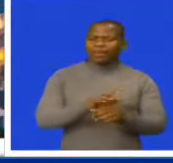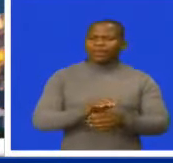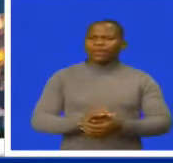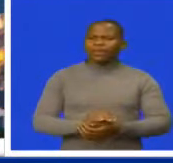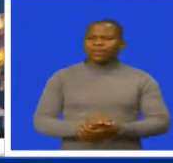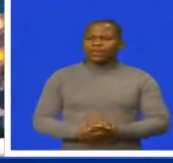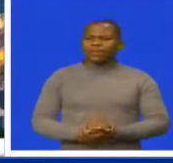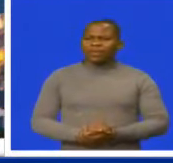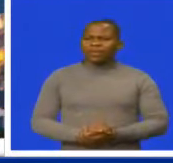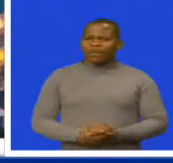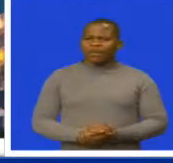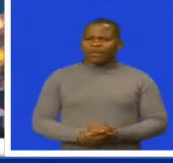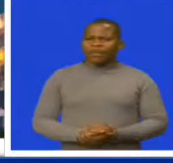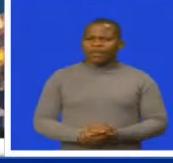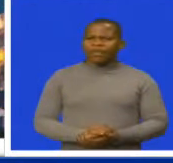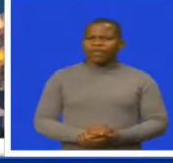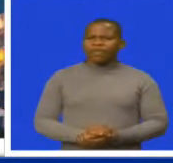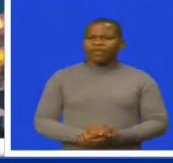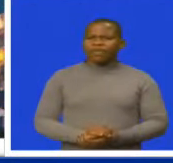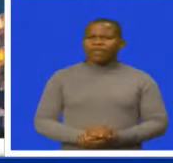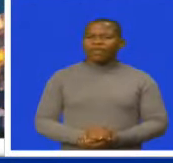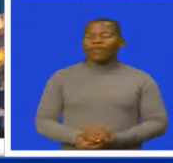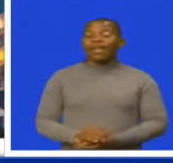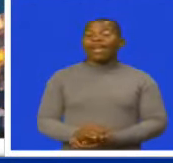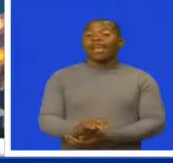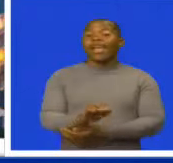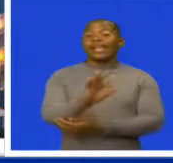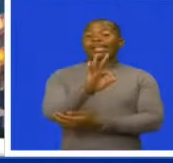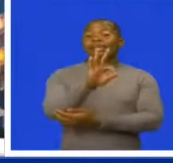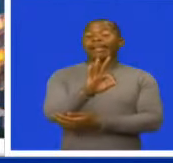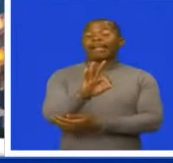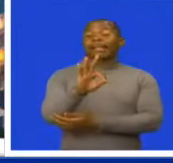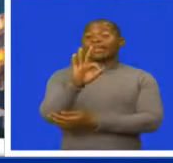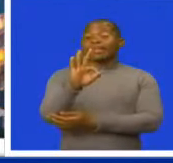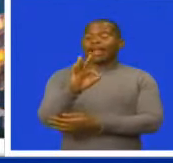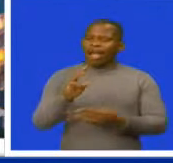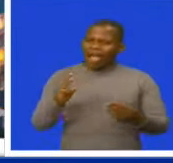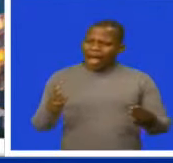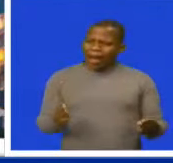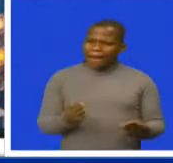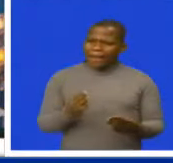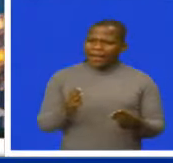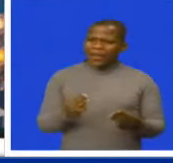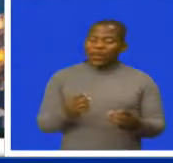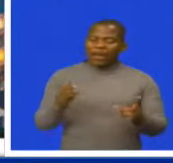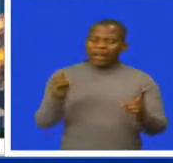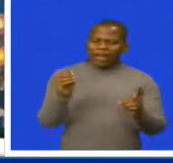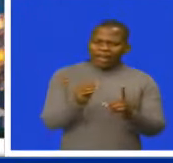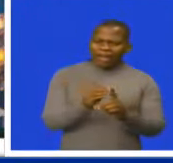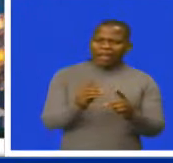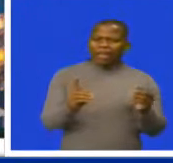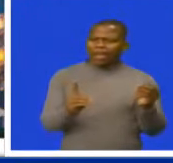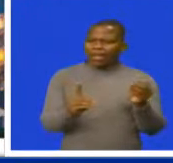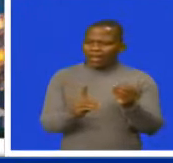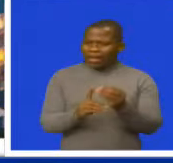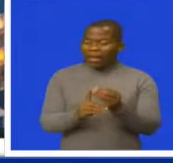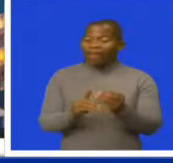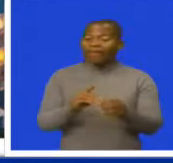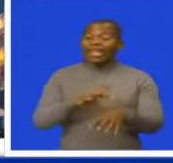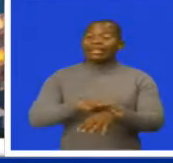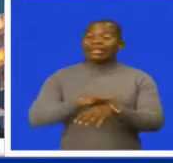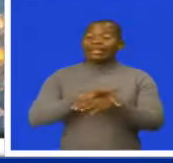Bangamashumi lamathathu nabathathu bantu labatholakele nemkhuhlane iCOVID-19 kulelanga lanamuhla lapha